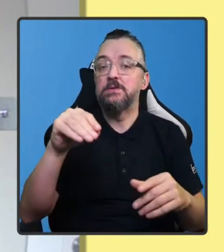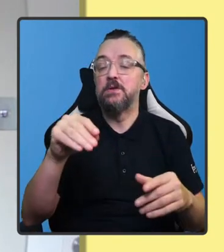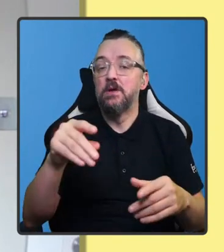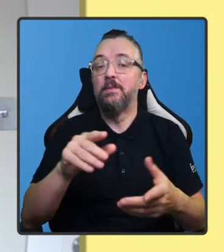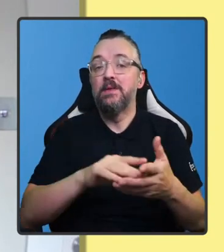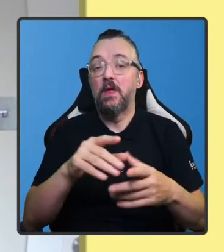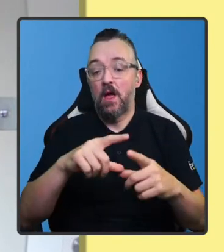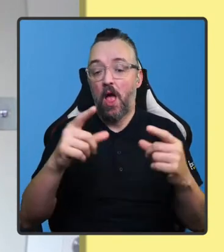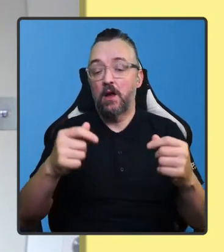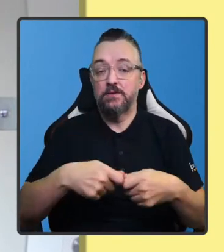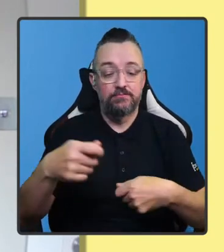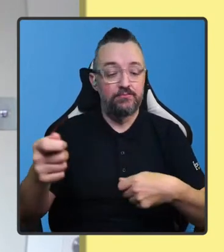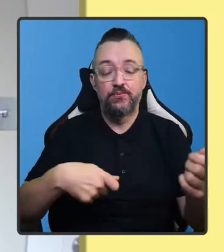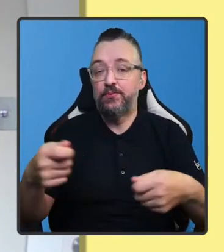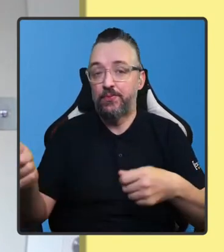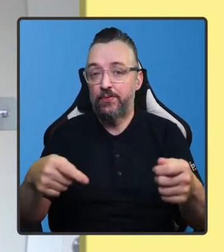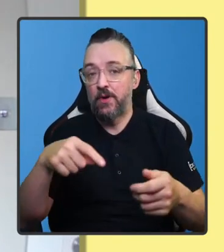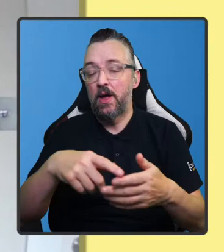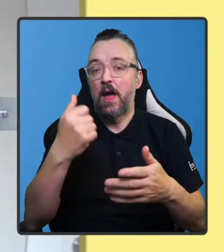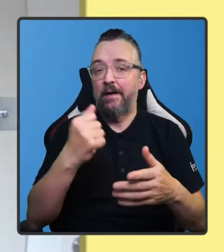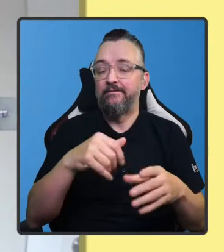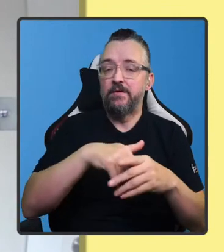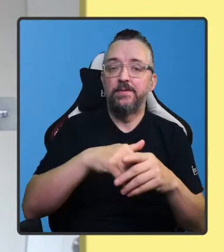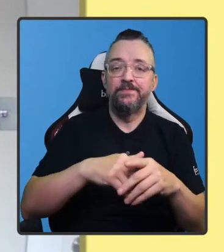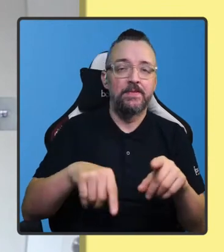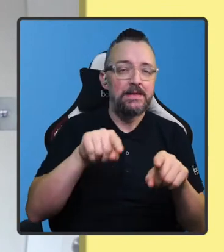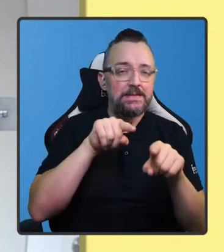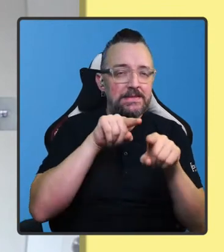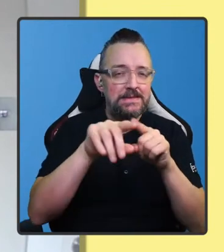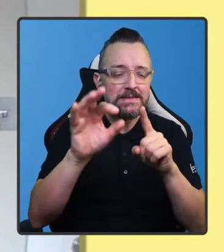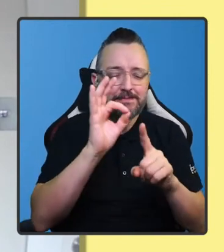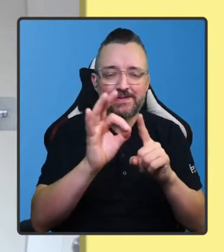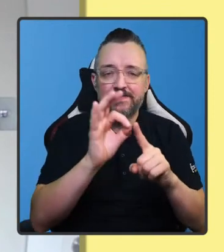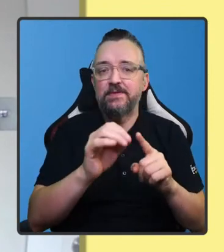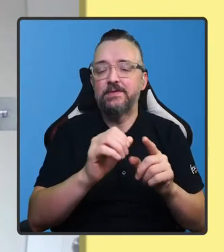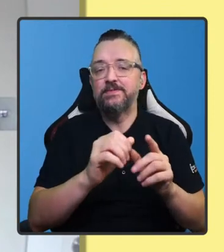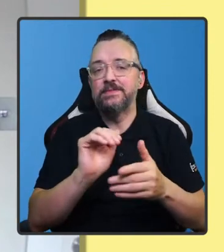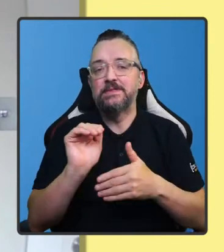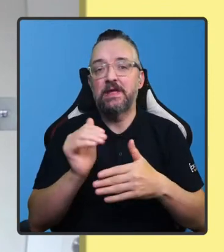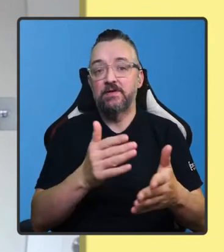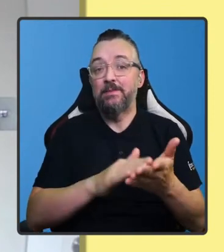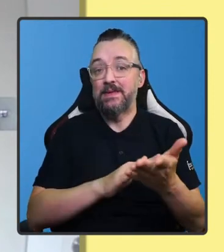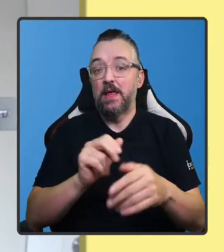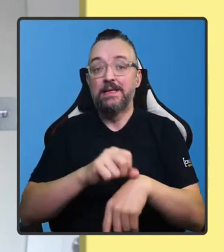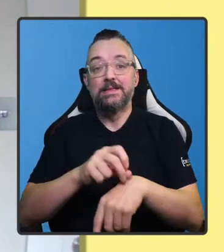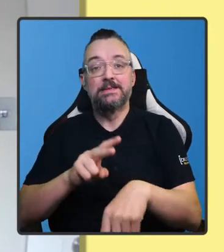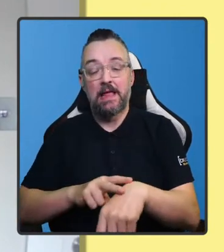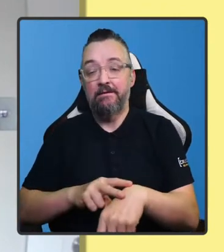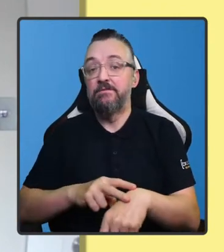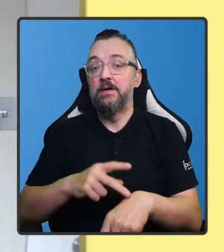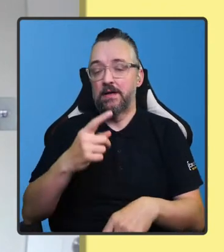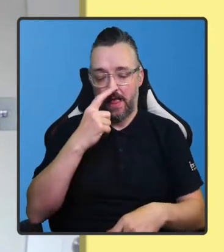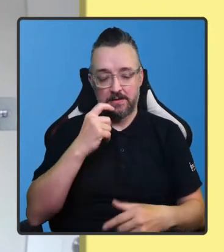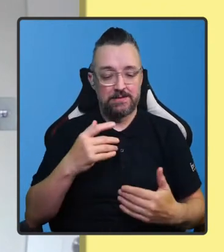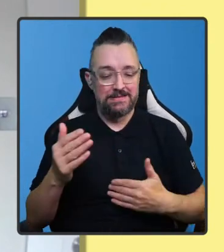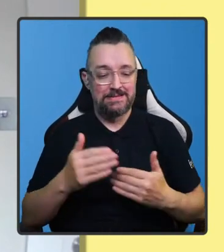are distributed which detail specialist services so that staff can effectively deal with disclosures of gender-based